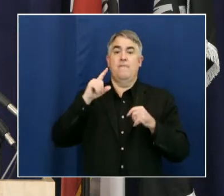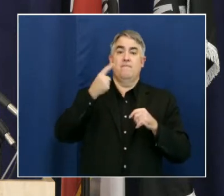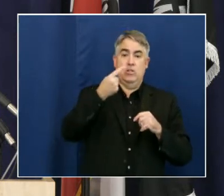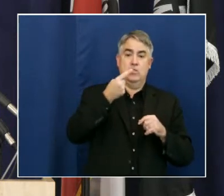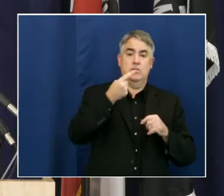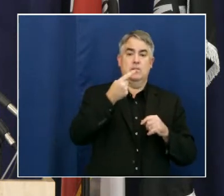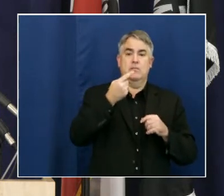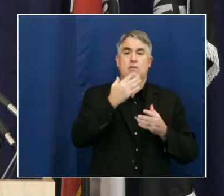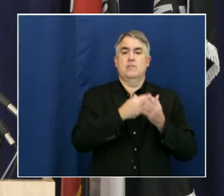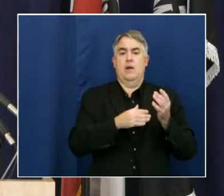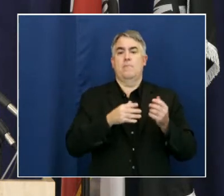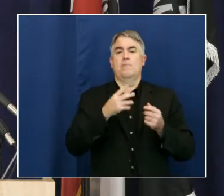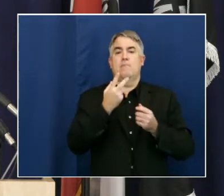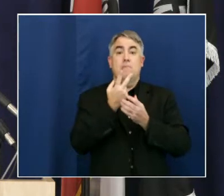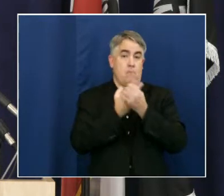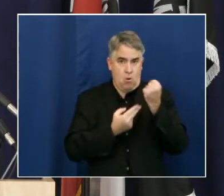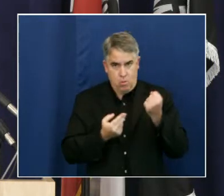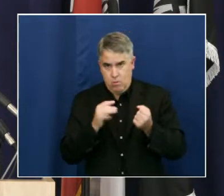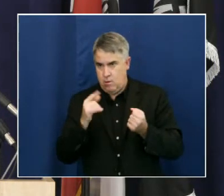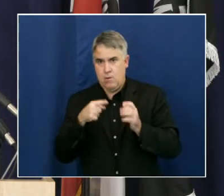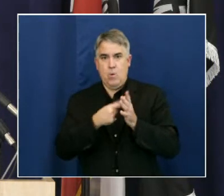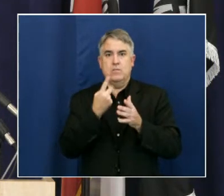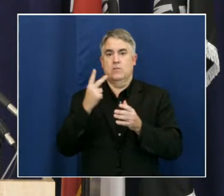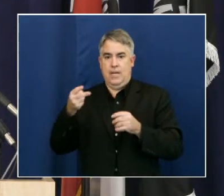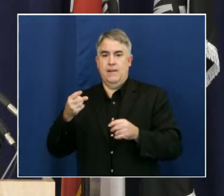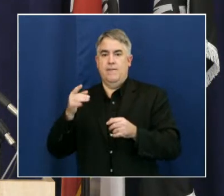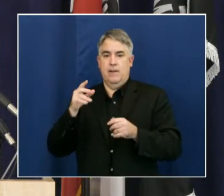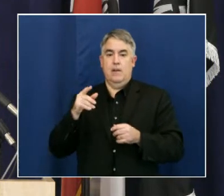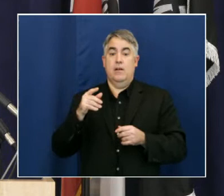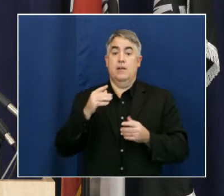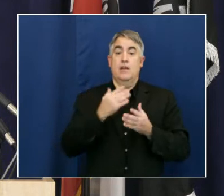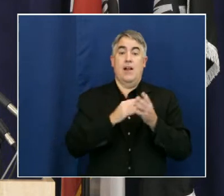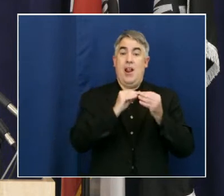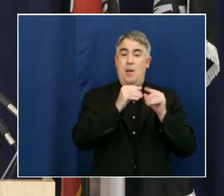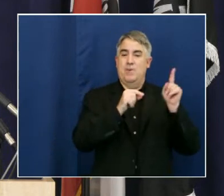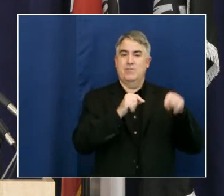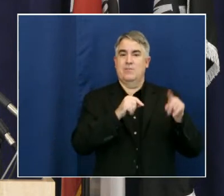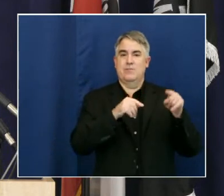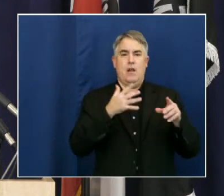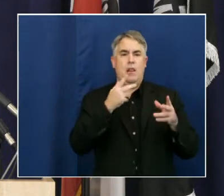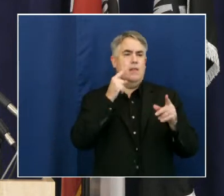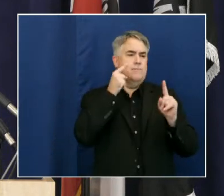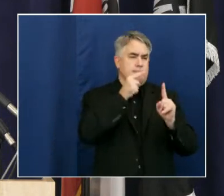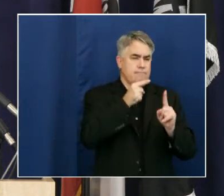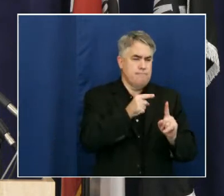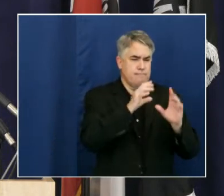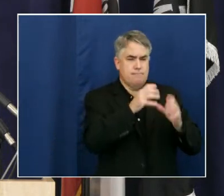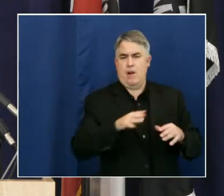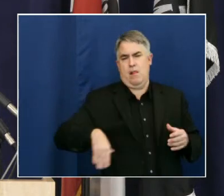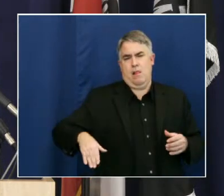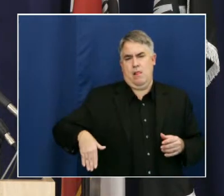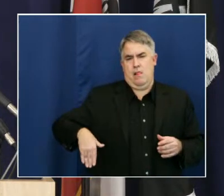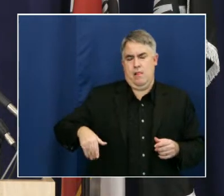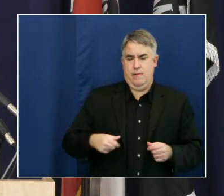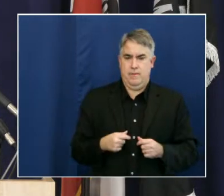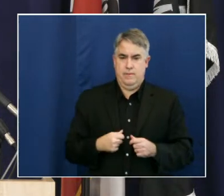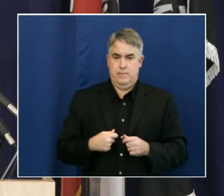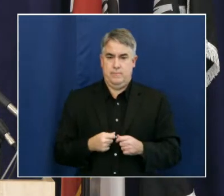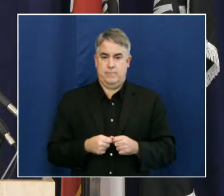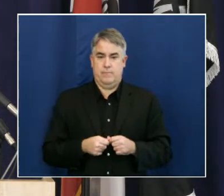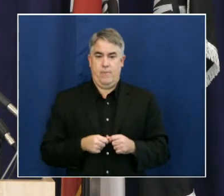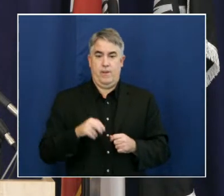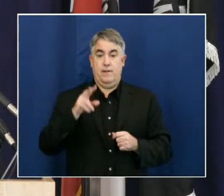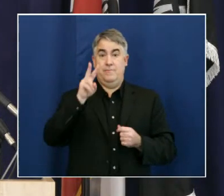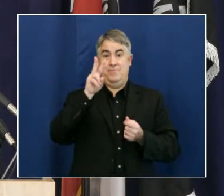number catching up. The 241,000 is total doses shipped to the region. Now there could be more because we don't know how many